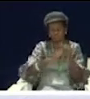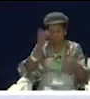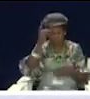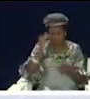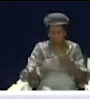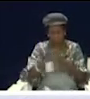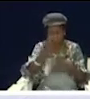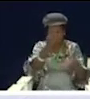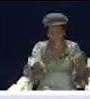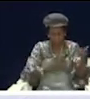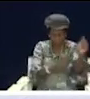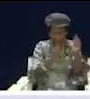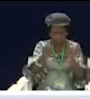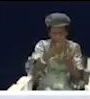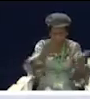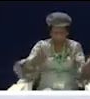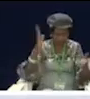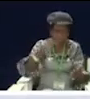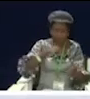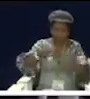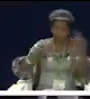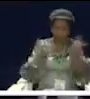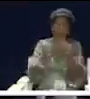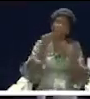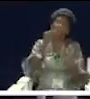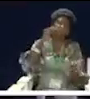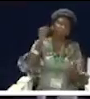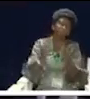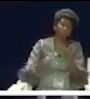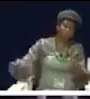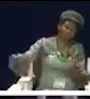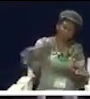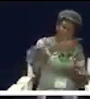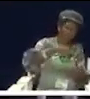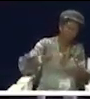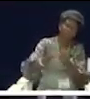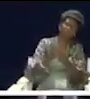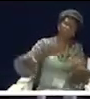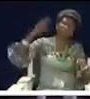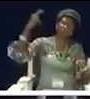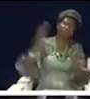followed you here tonight will not go back with you.